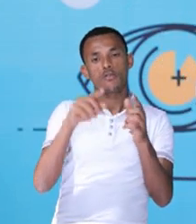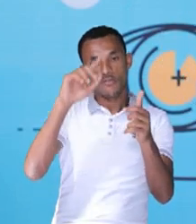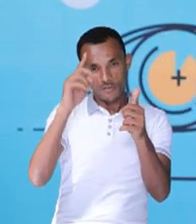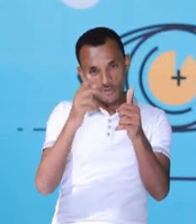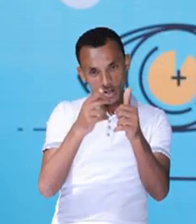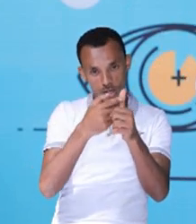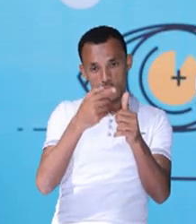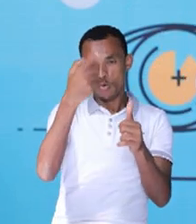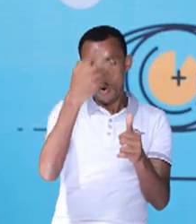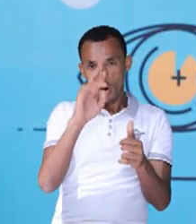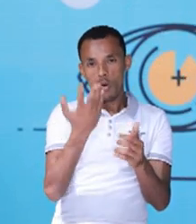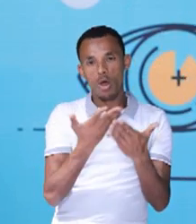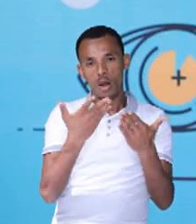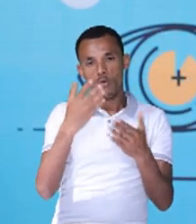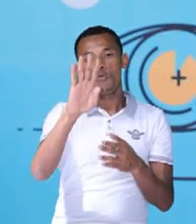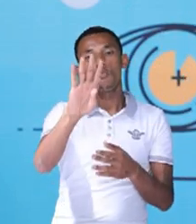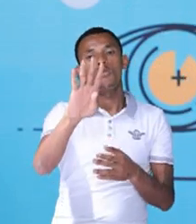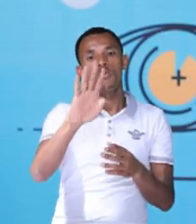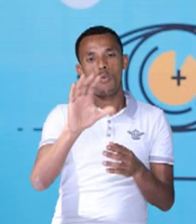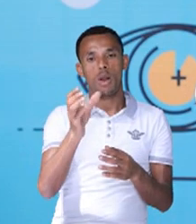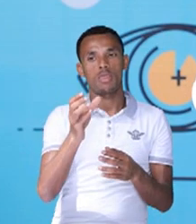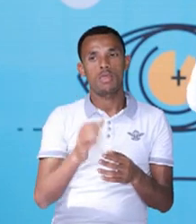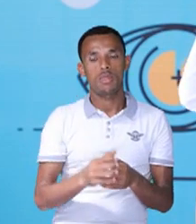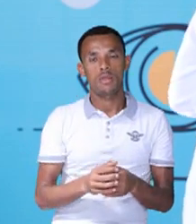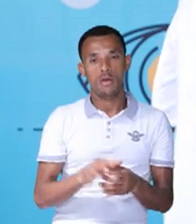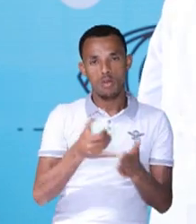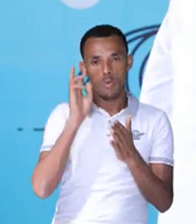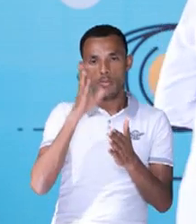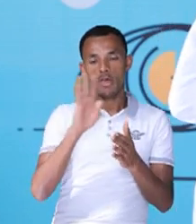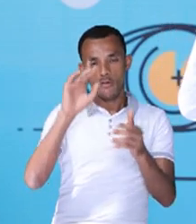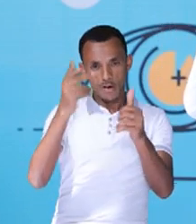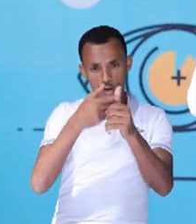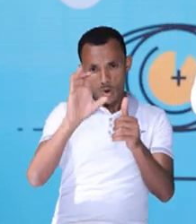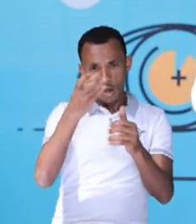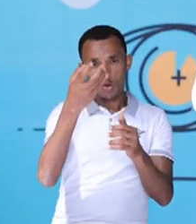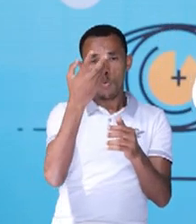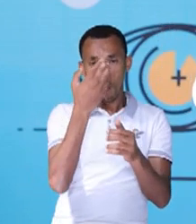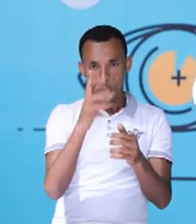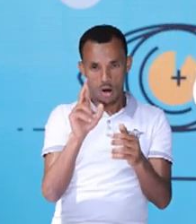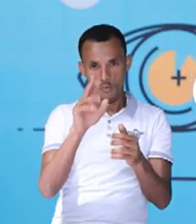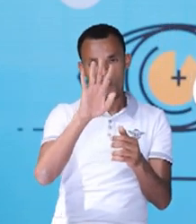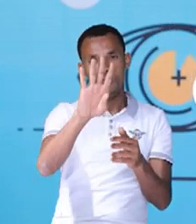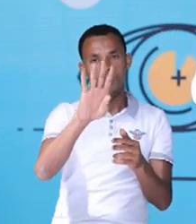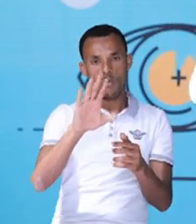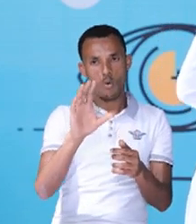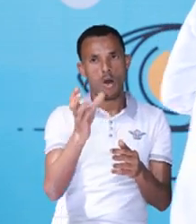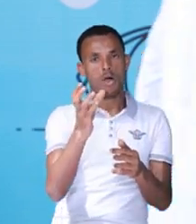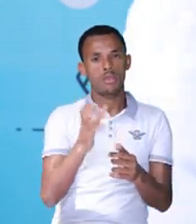first quadrant or fourth quadrant. It will be either first quadrant or fourth